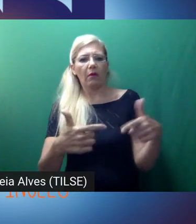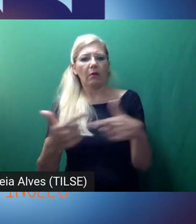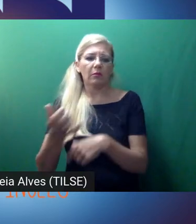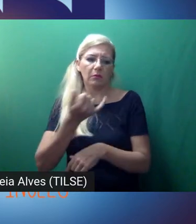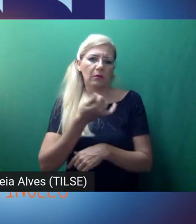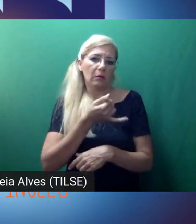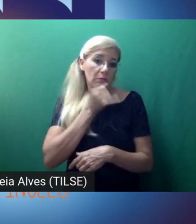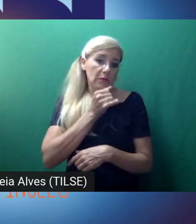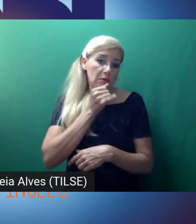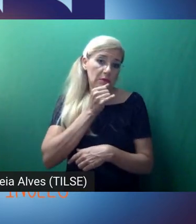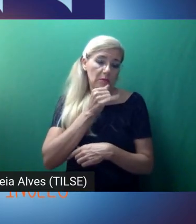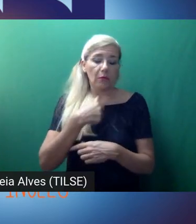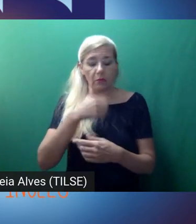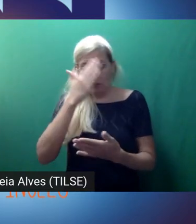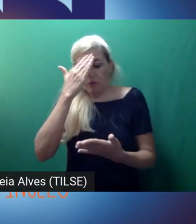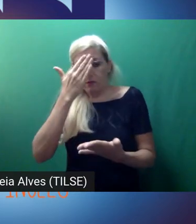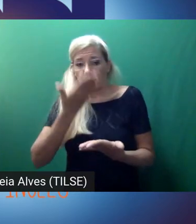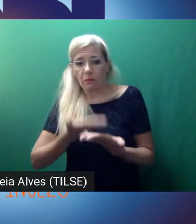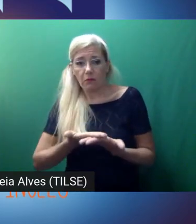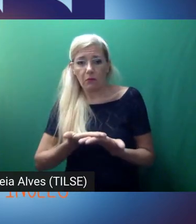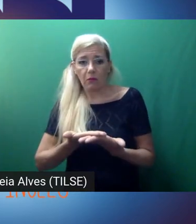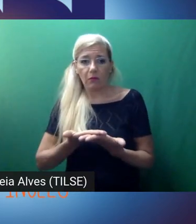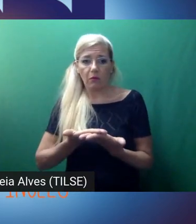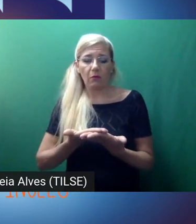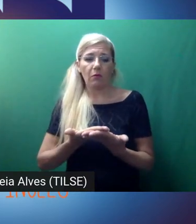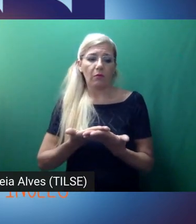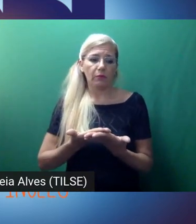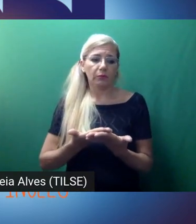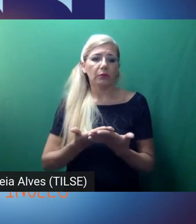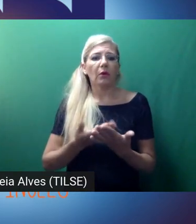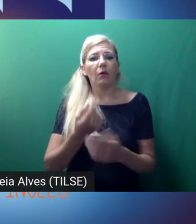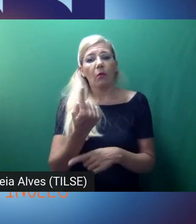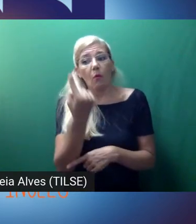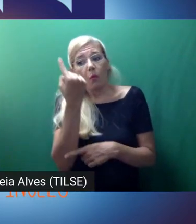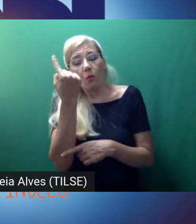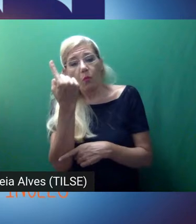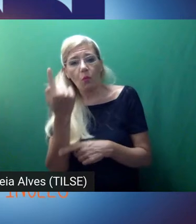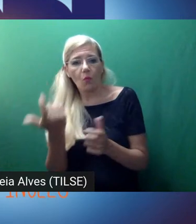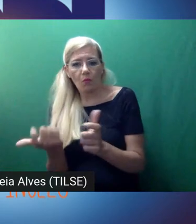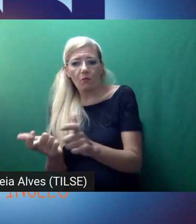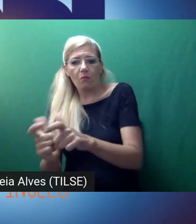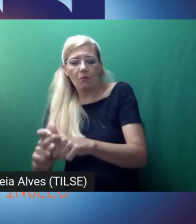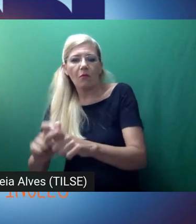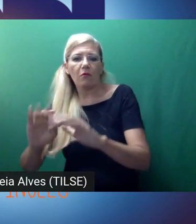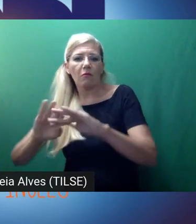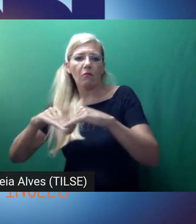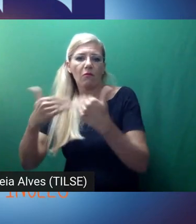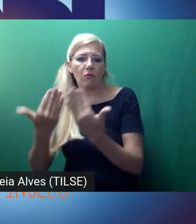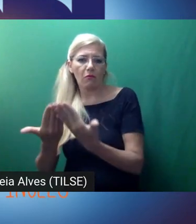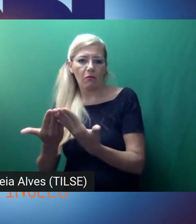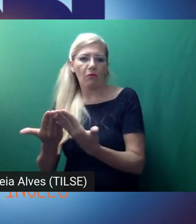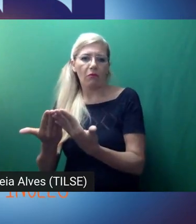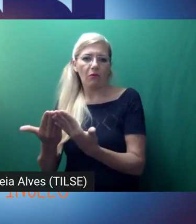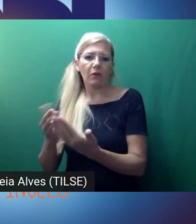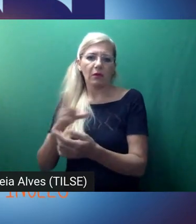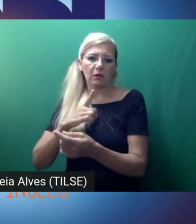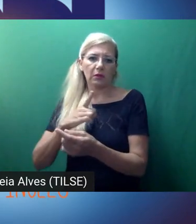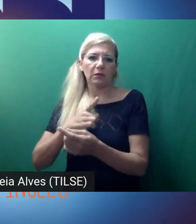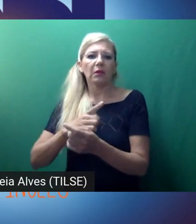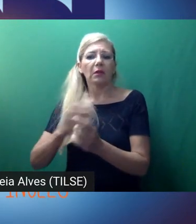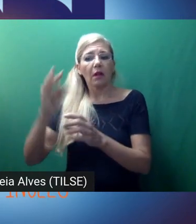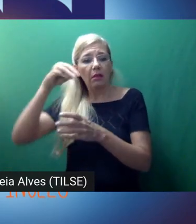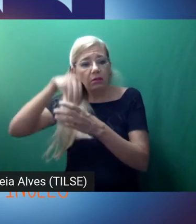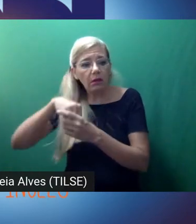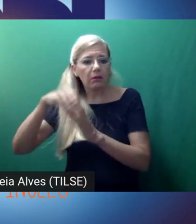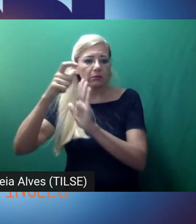was one minoritized scholar cited in that particular chapter.